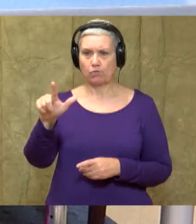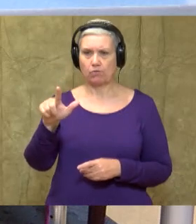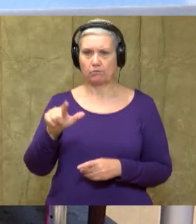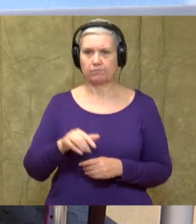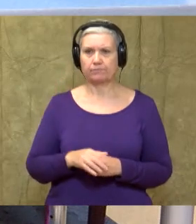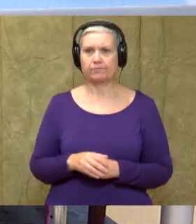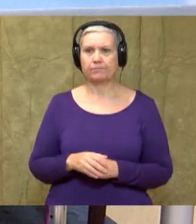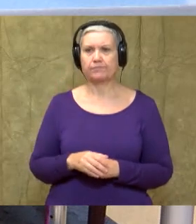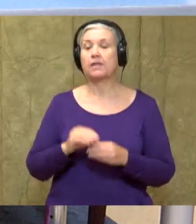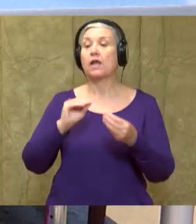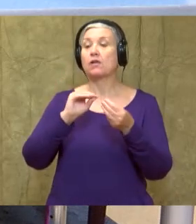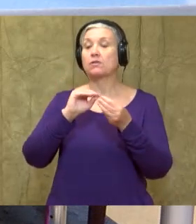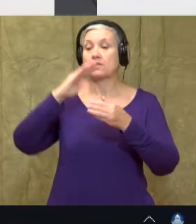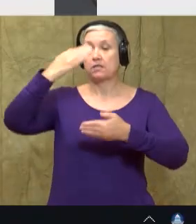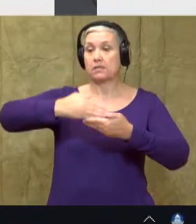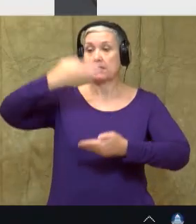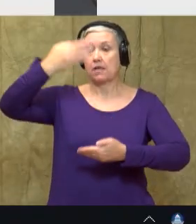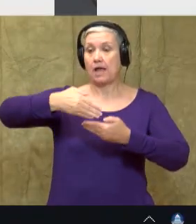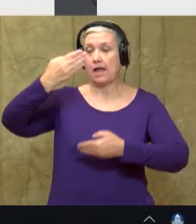We are on slide number 8.